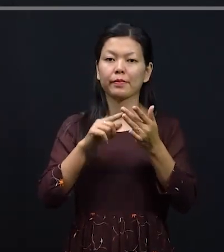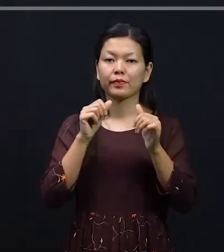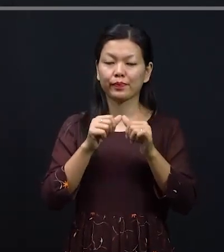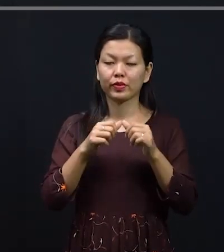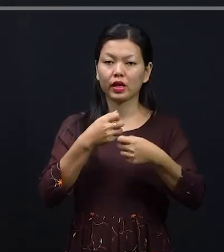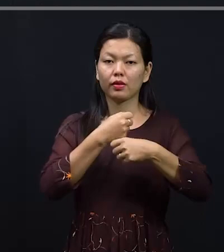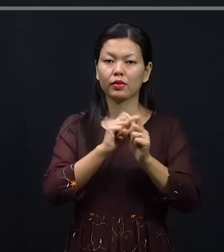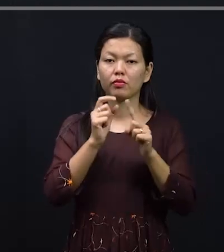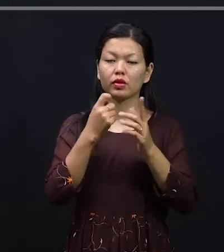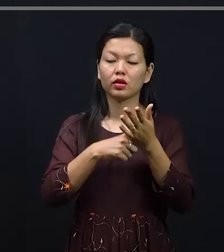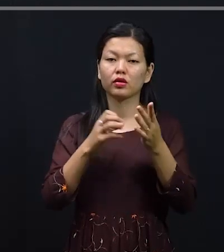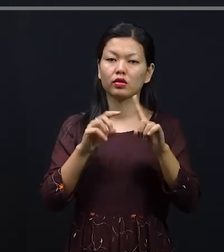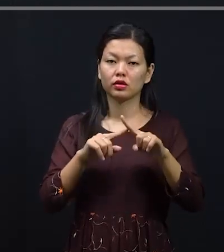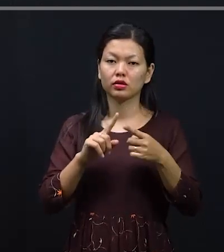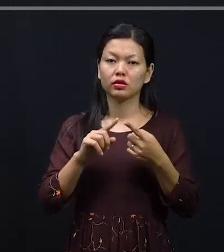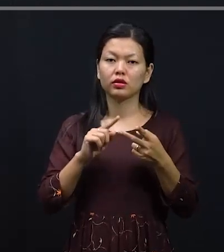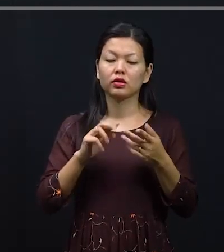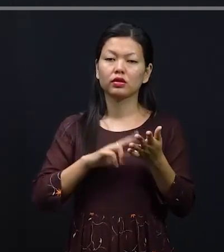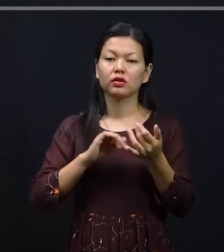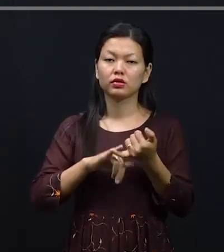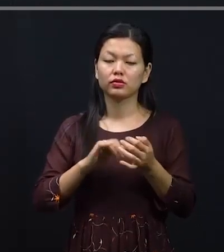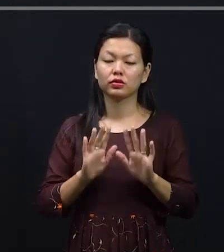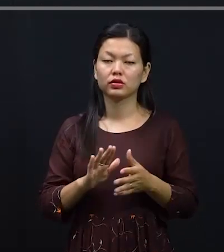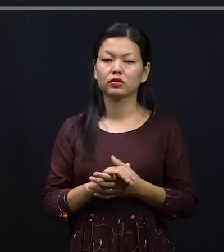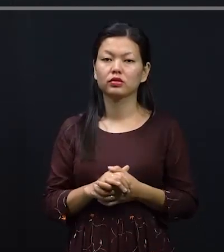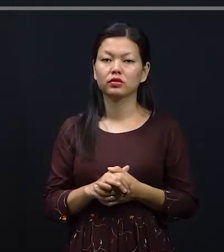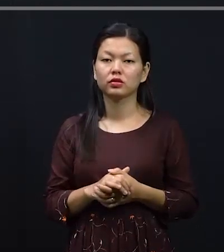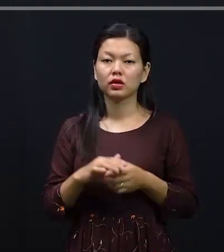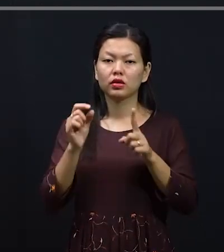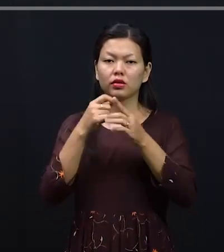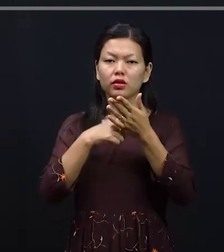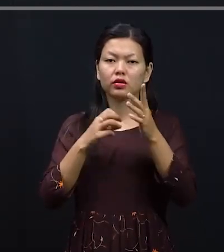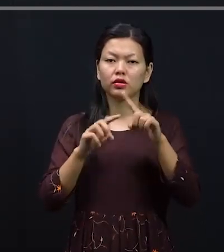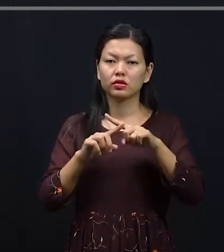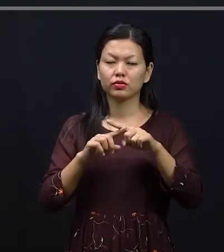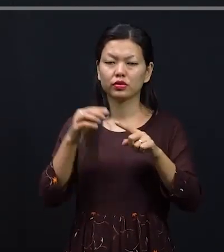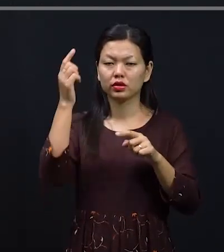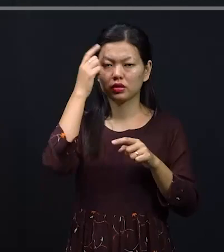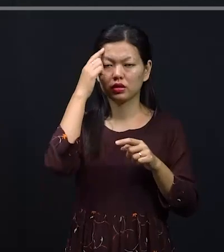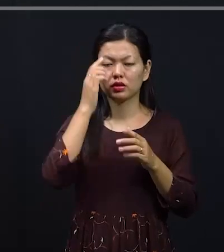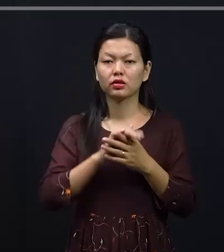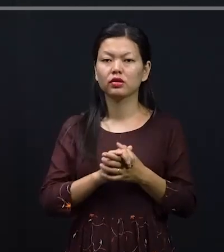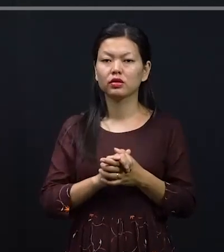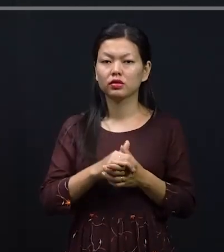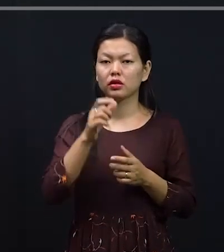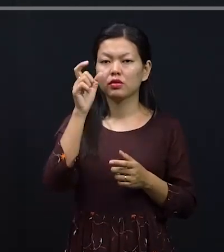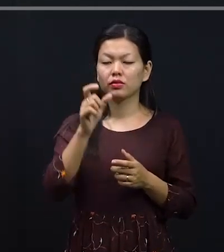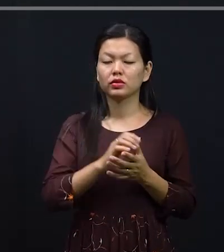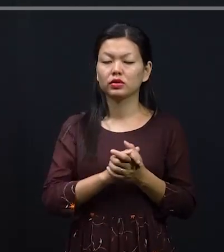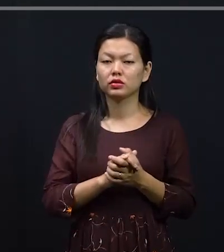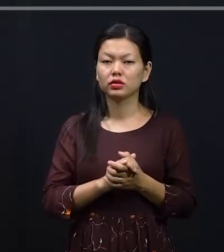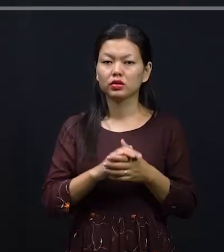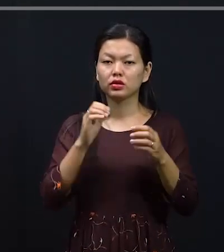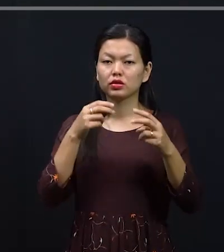up of proteins. So within this, the protein head is the genetic material.